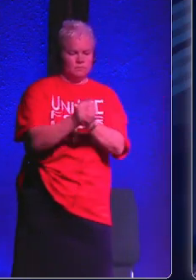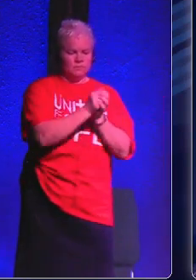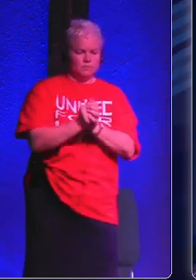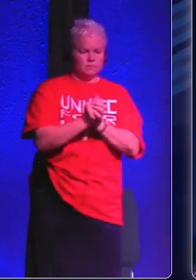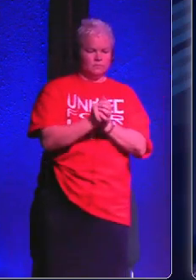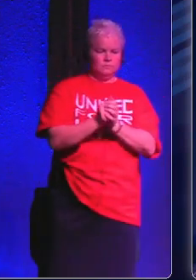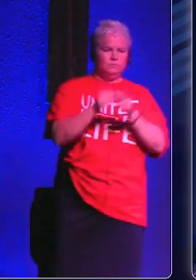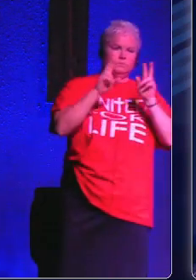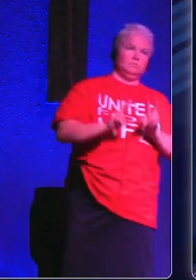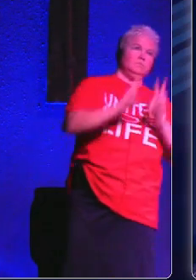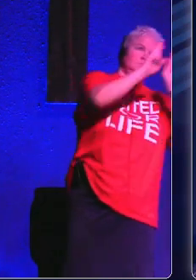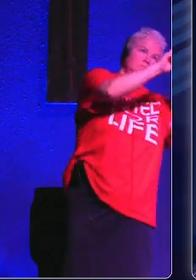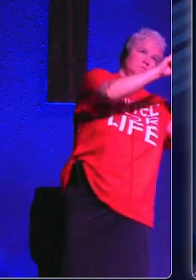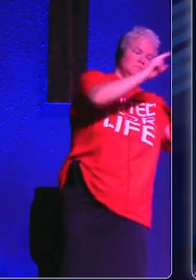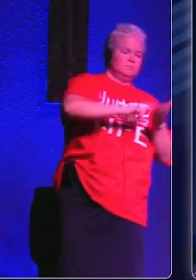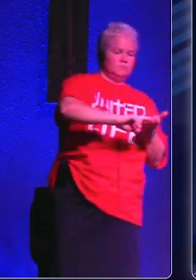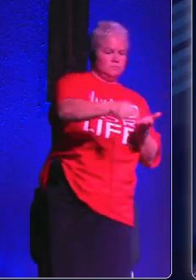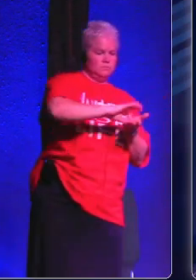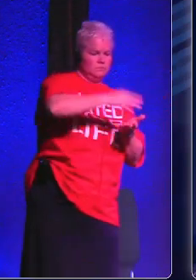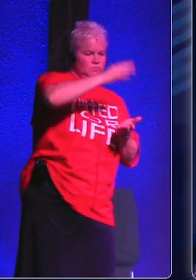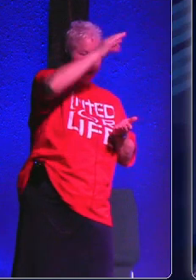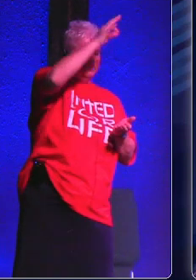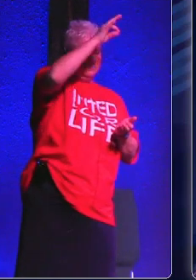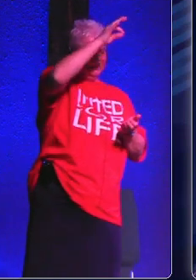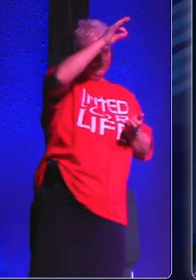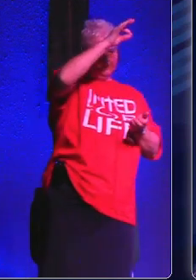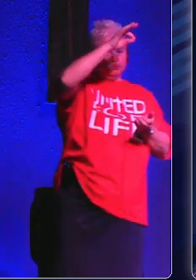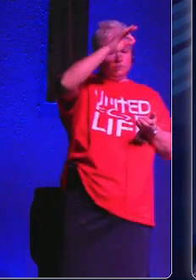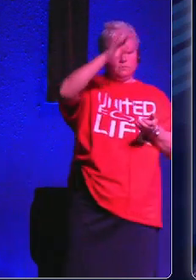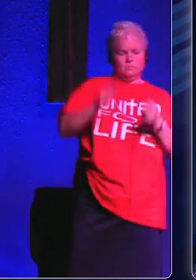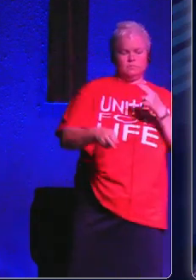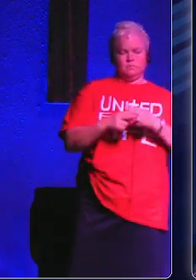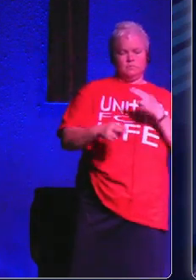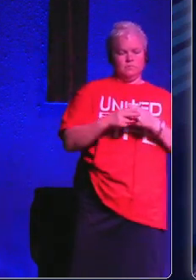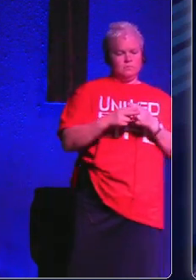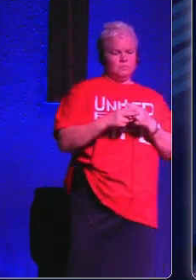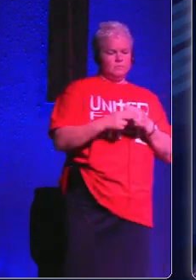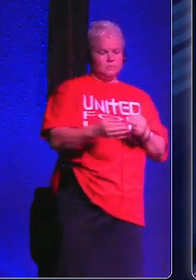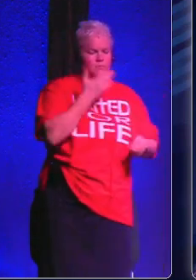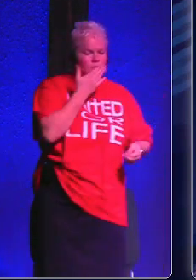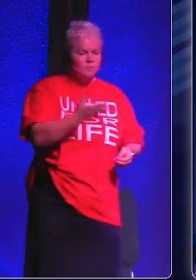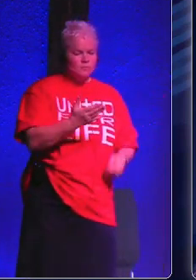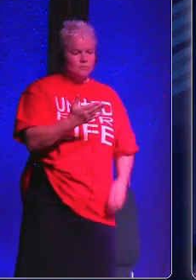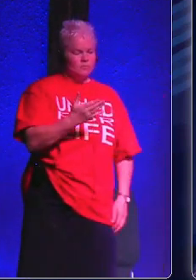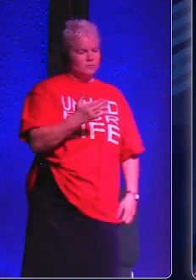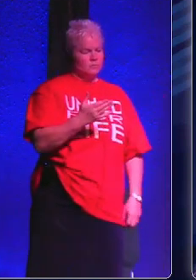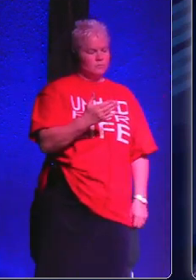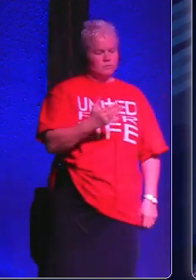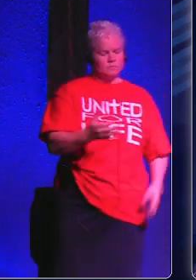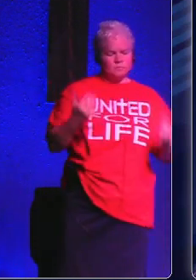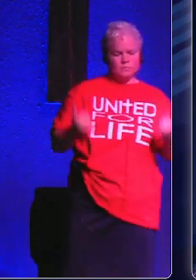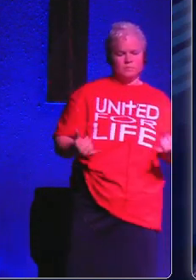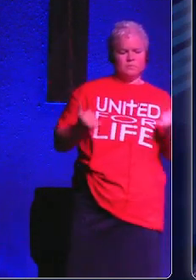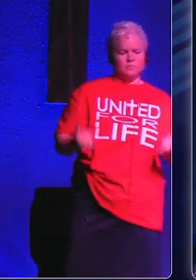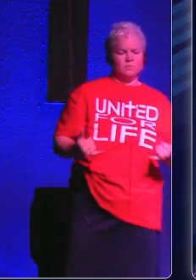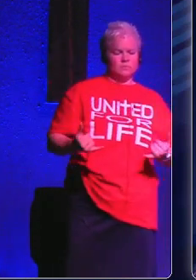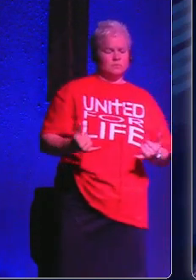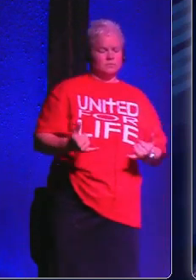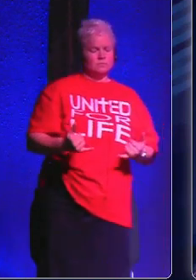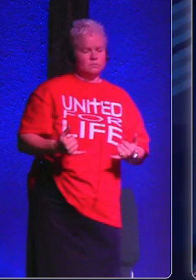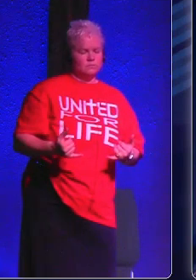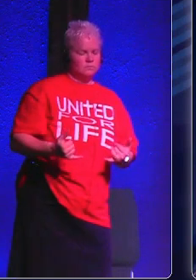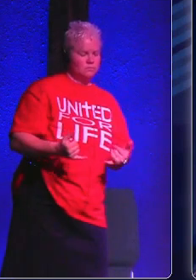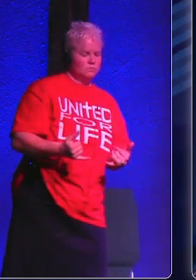together and we get to exalt your holy name. So Lord, thank you for that. Today, as we